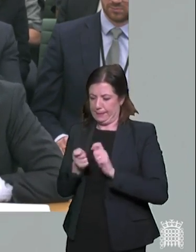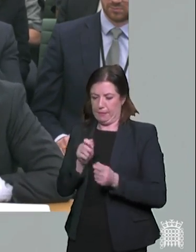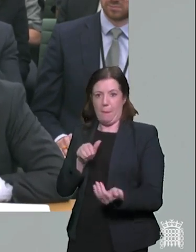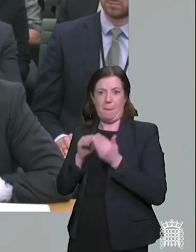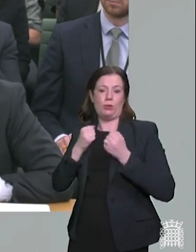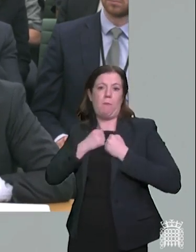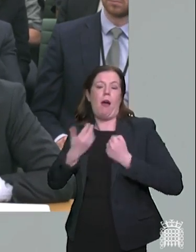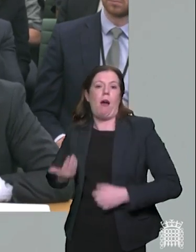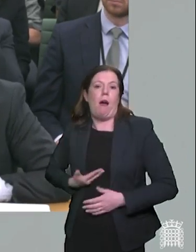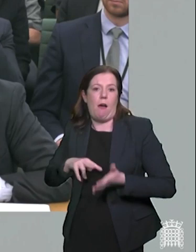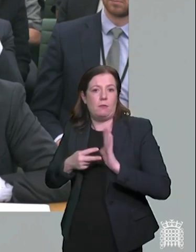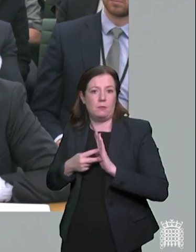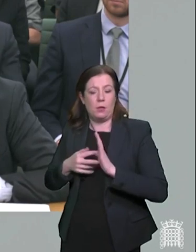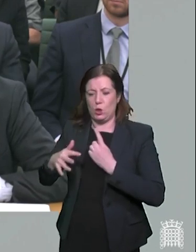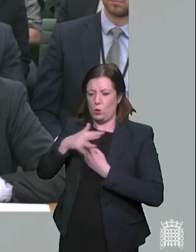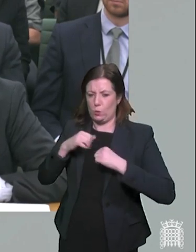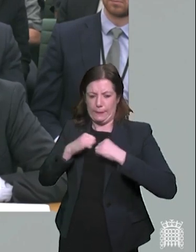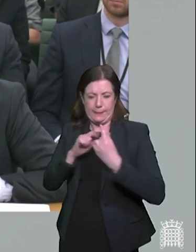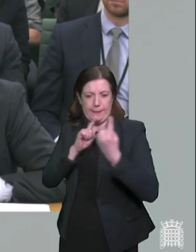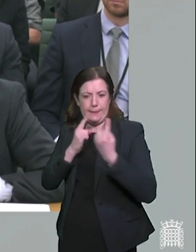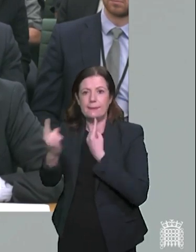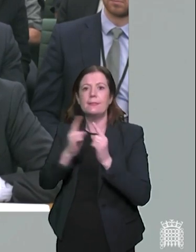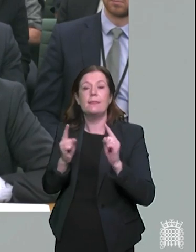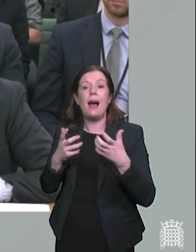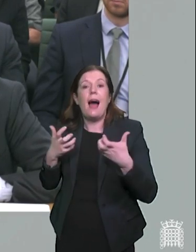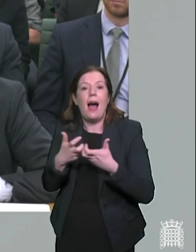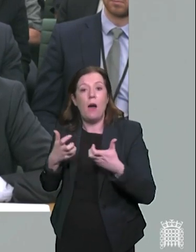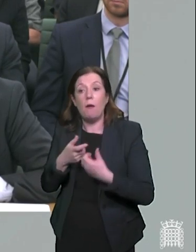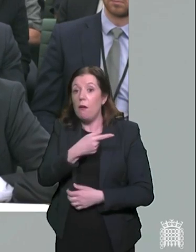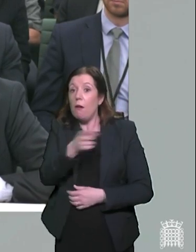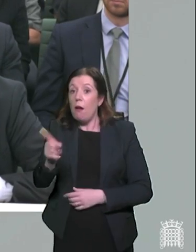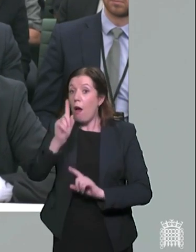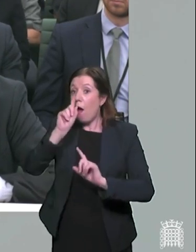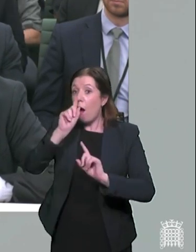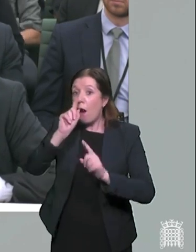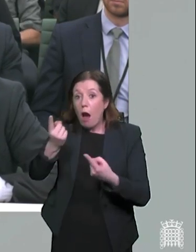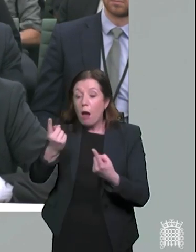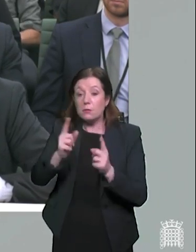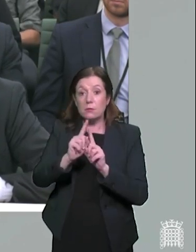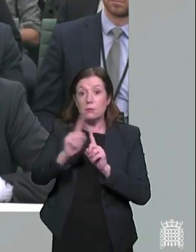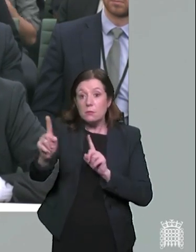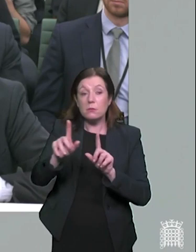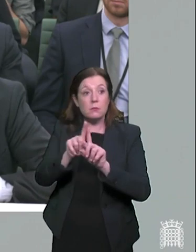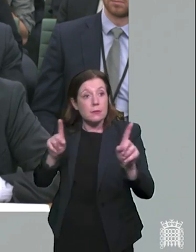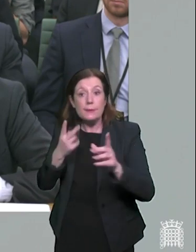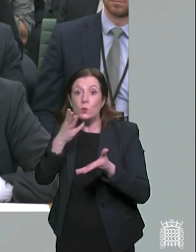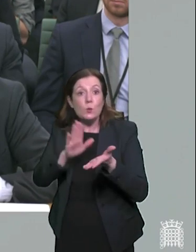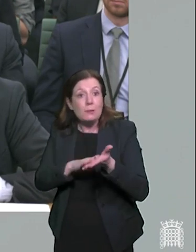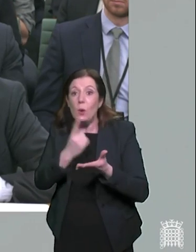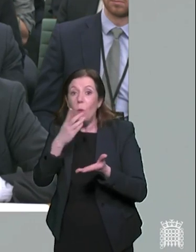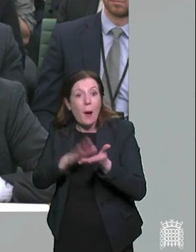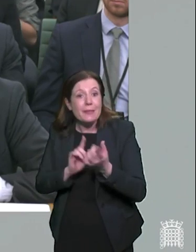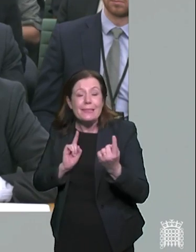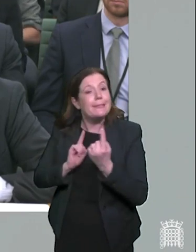which is, of course, social distancing. Where they can't do social distancing perfectly, they can't maintain 2 metres or 1 metre, then